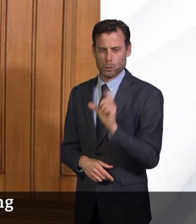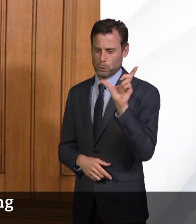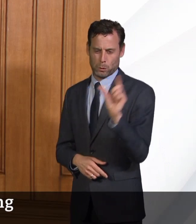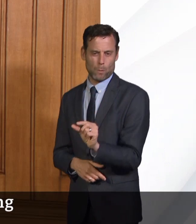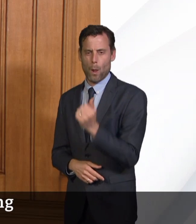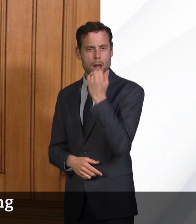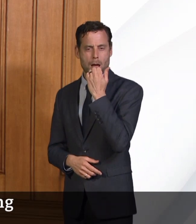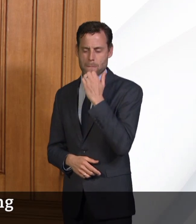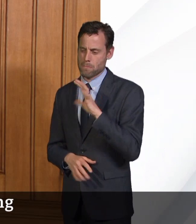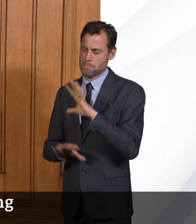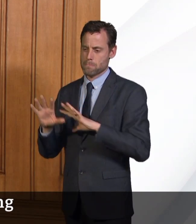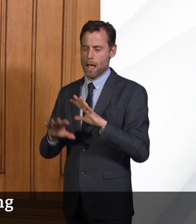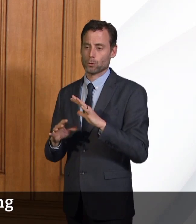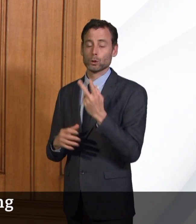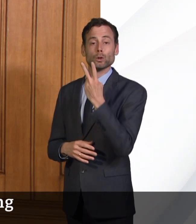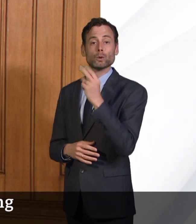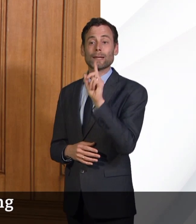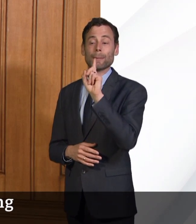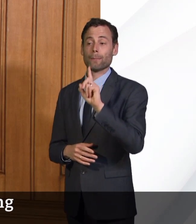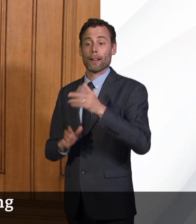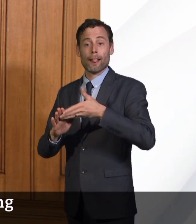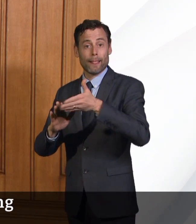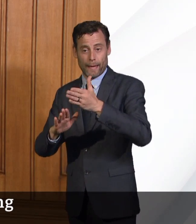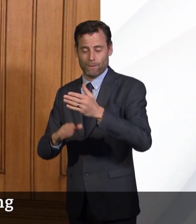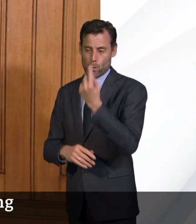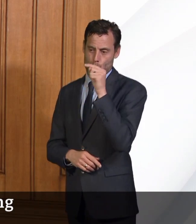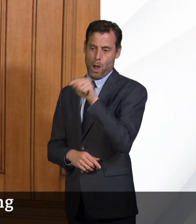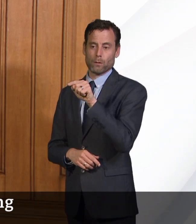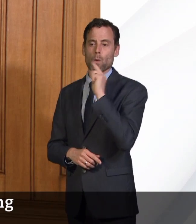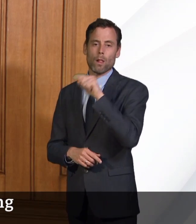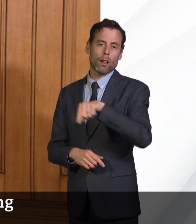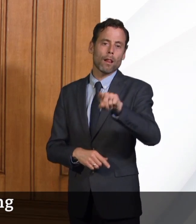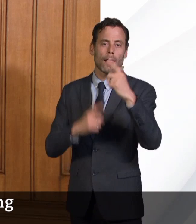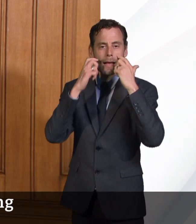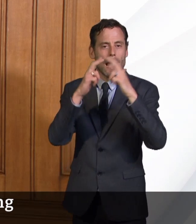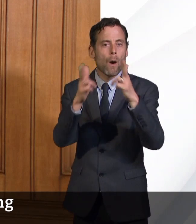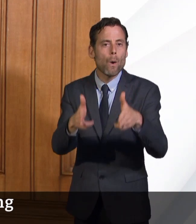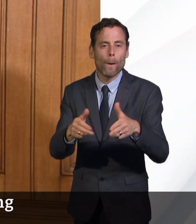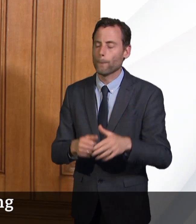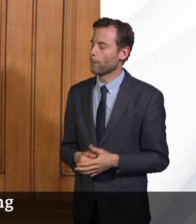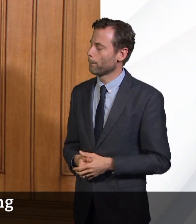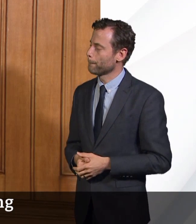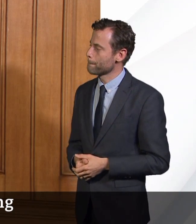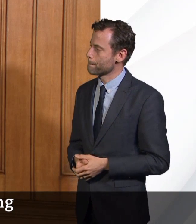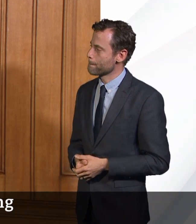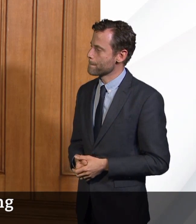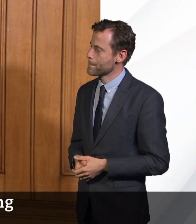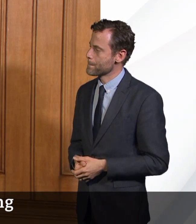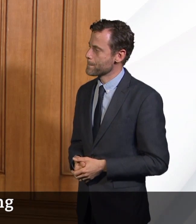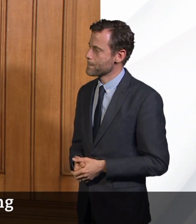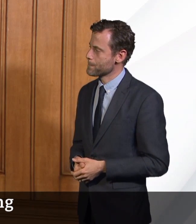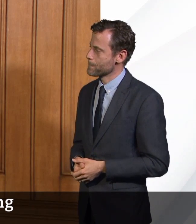going into care homes for the first time. We've also done some preliminary work on whether there's any correlation between